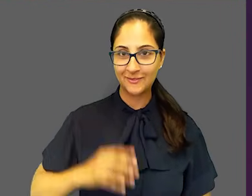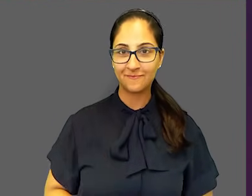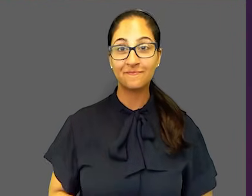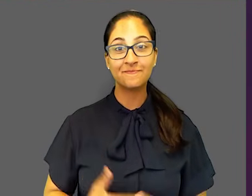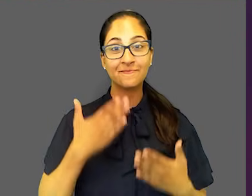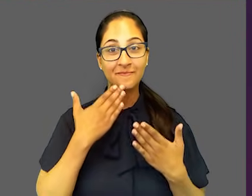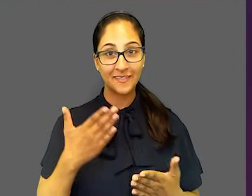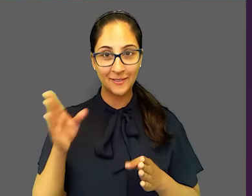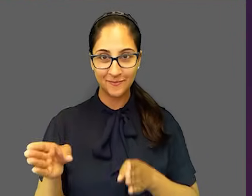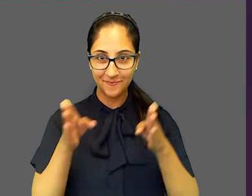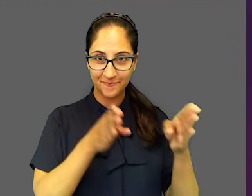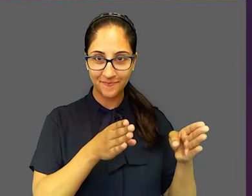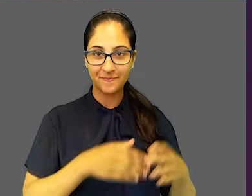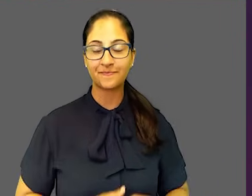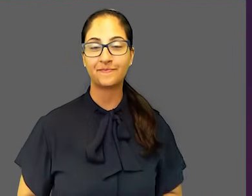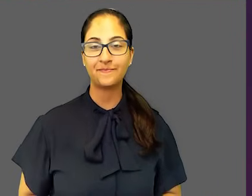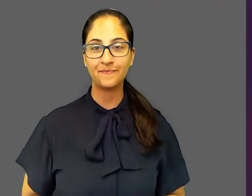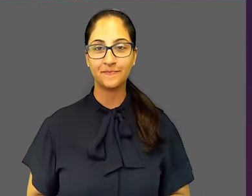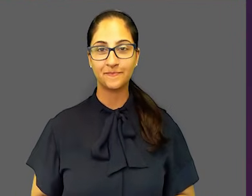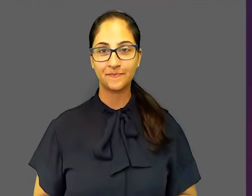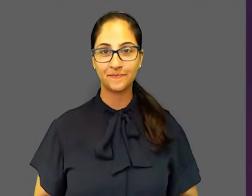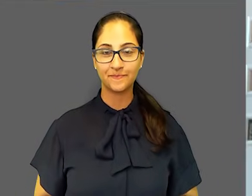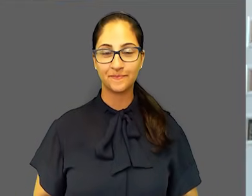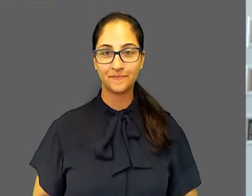Thank you, Fayaz. Fatima, how about you?